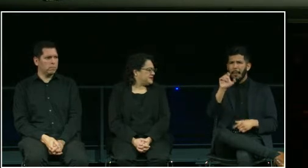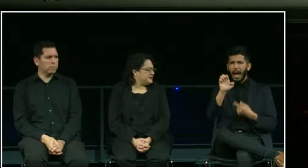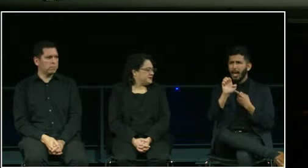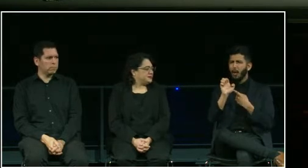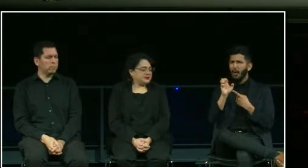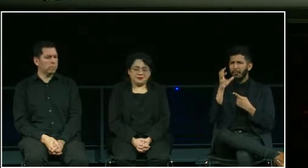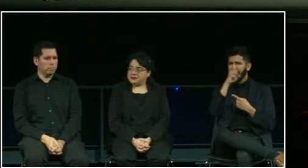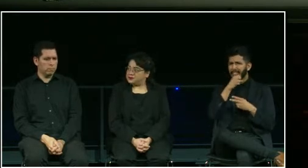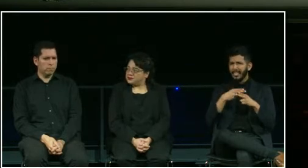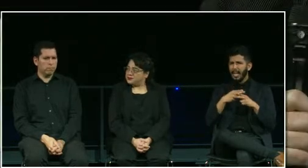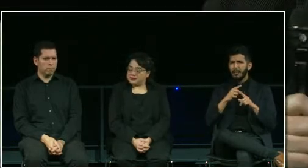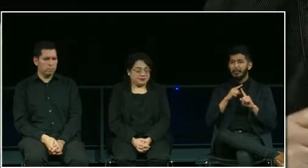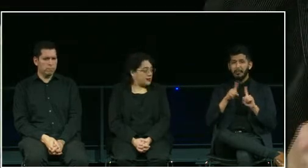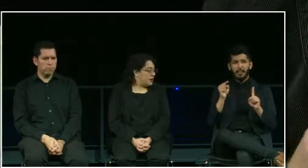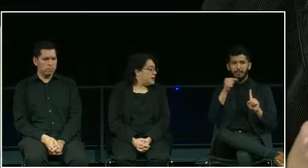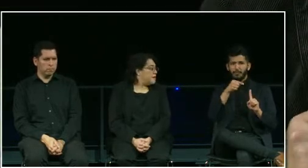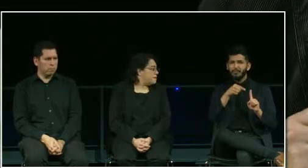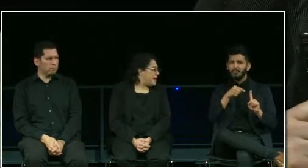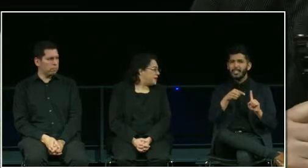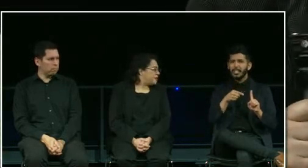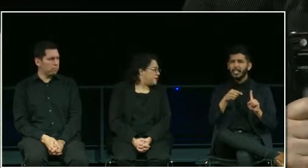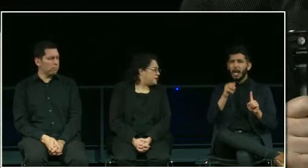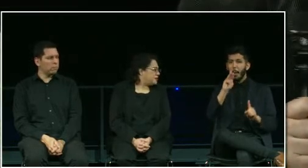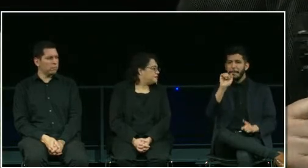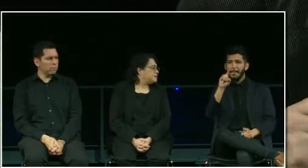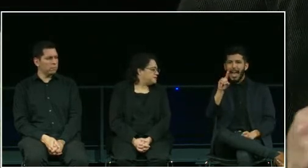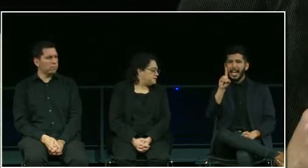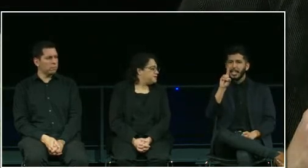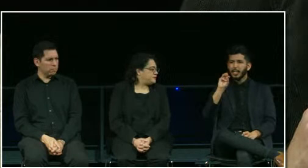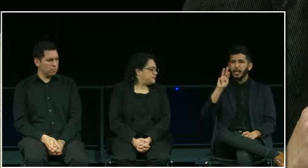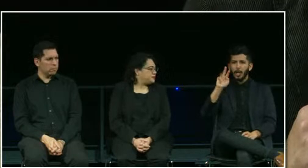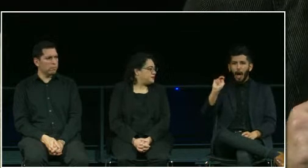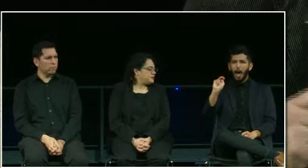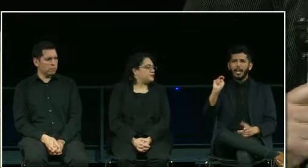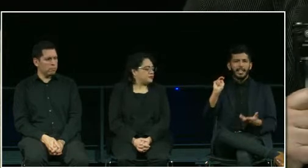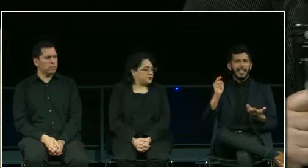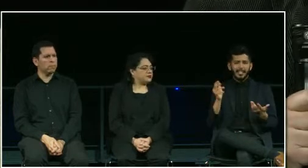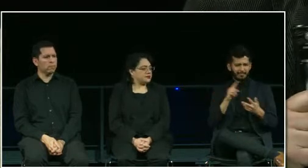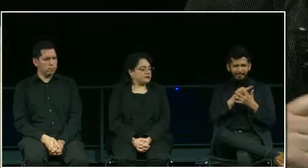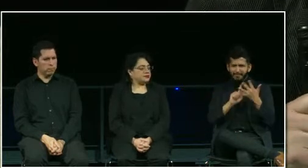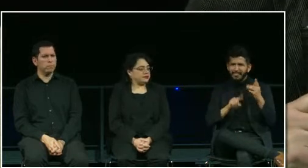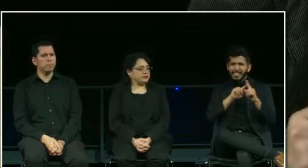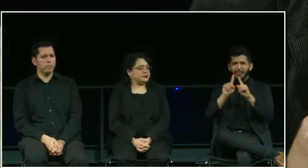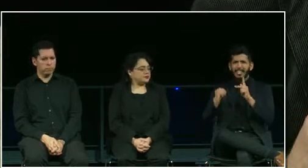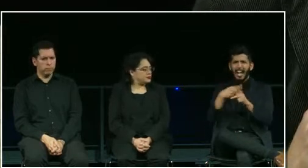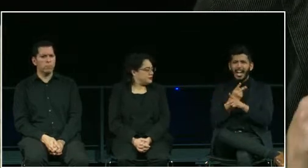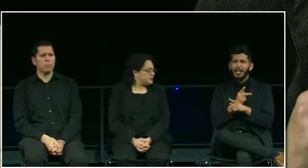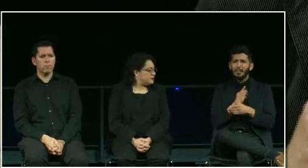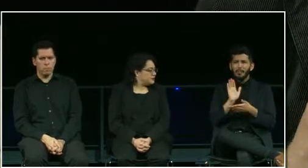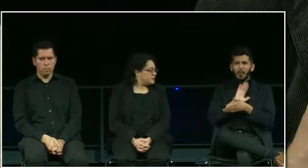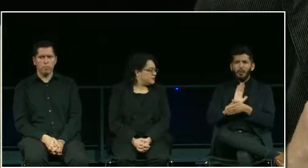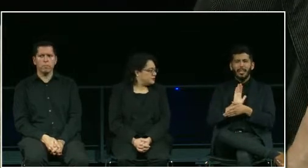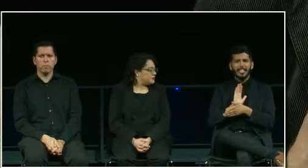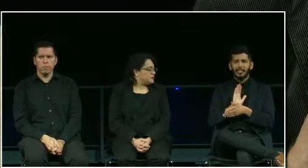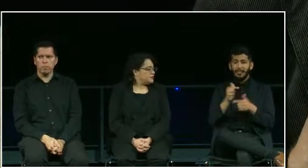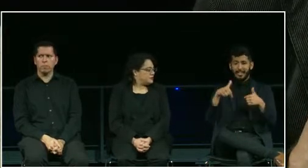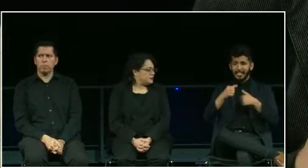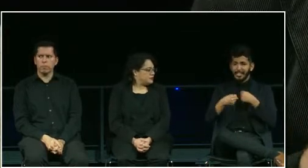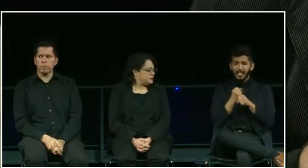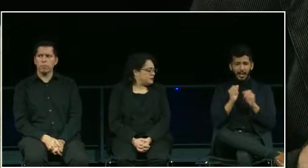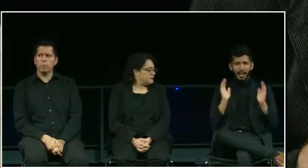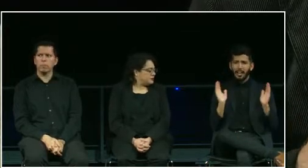Mm-hmm. We have Mad God from Phil Tippett. So as a year for stop motion, this was incredible. And I